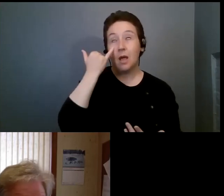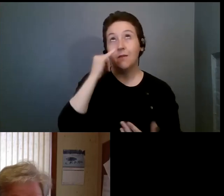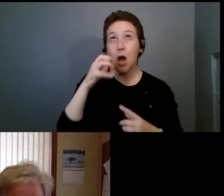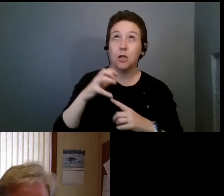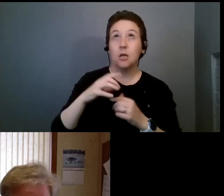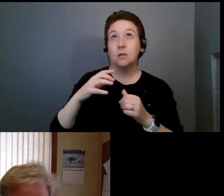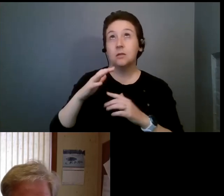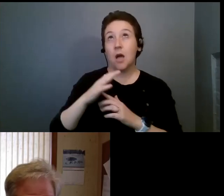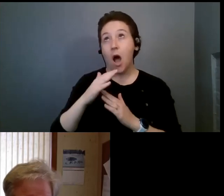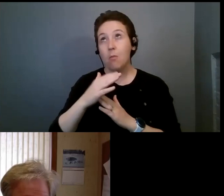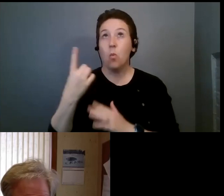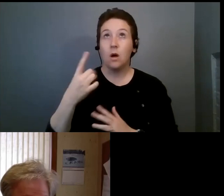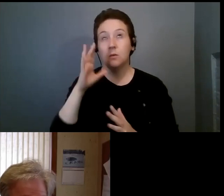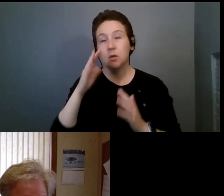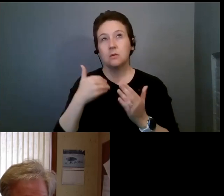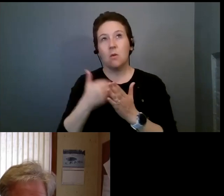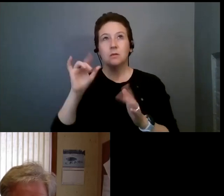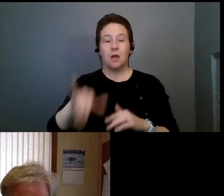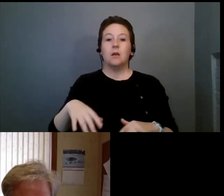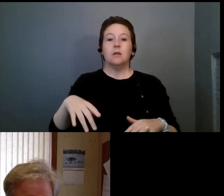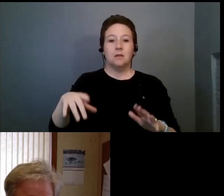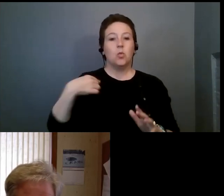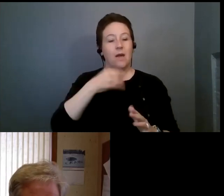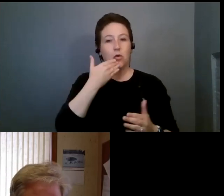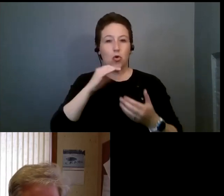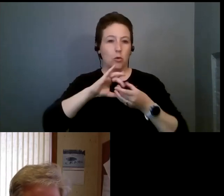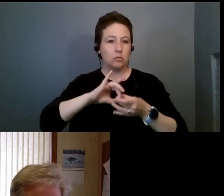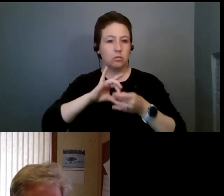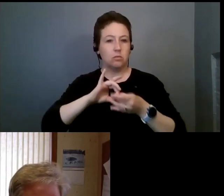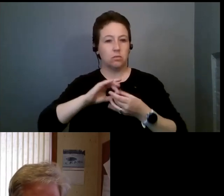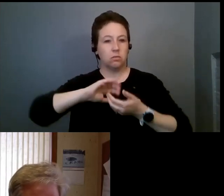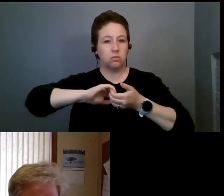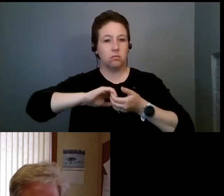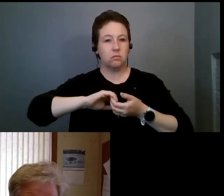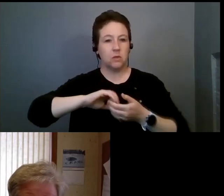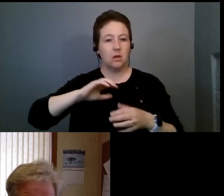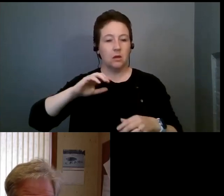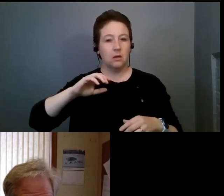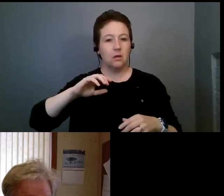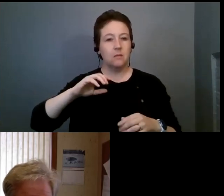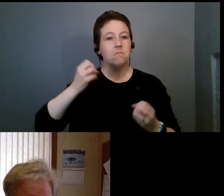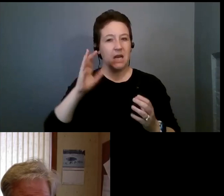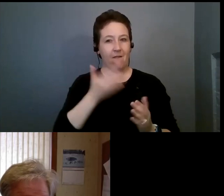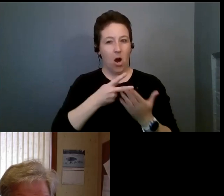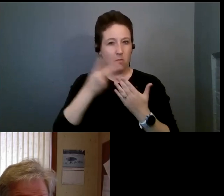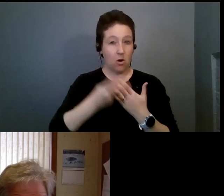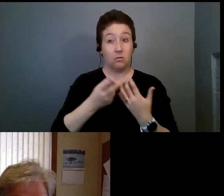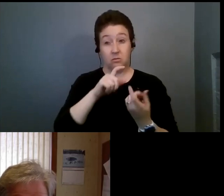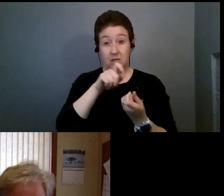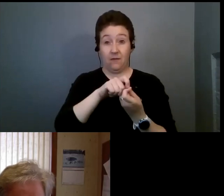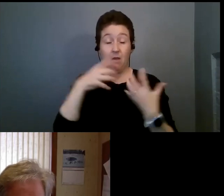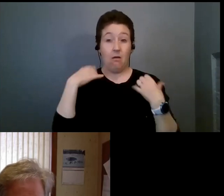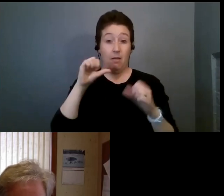working partnerships that I think foster that the growth of that relationship, and I think many of our programs, certainly in health